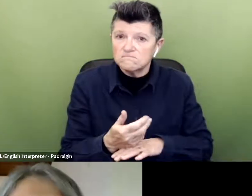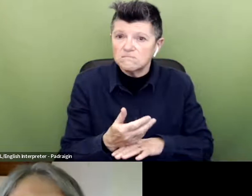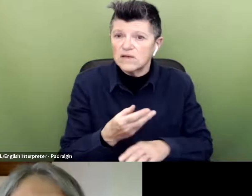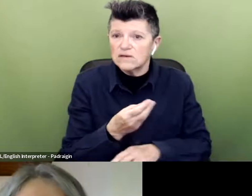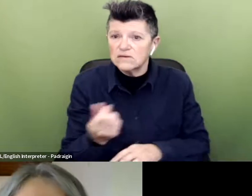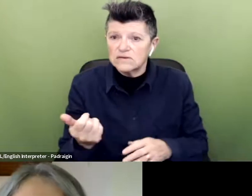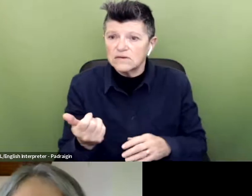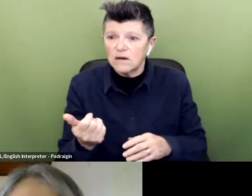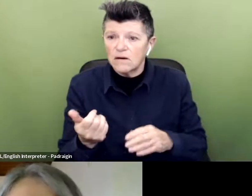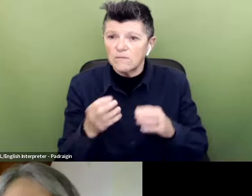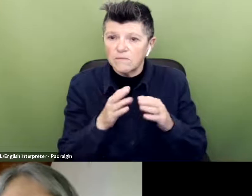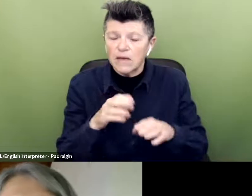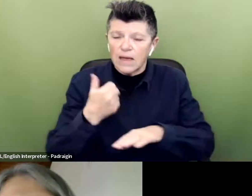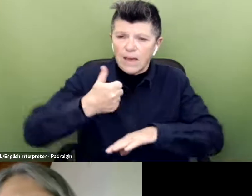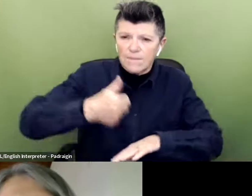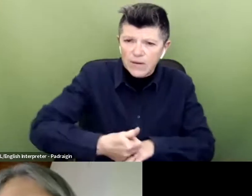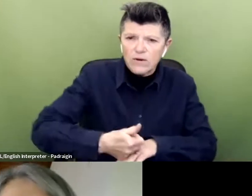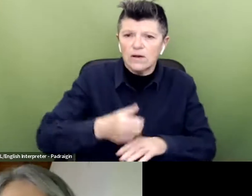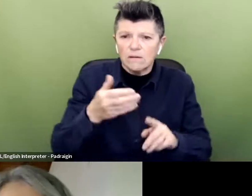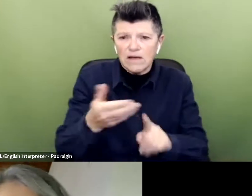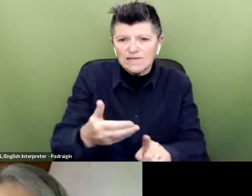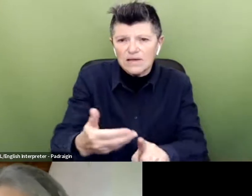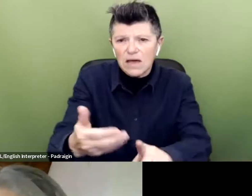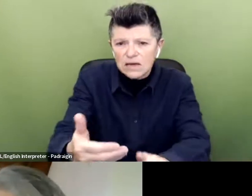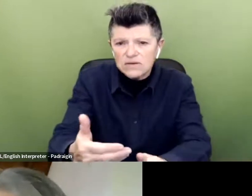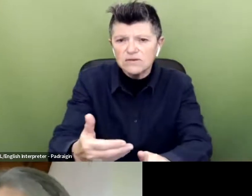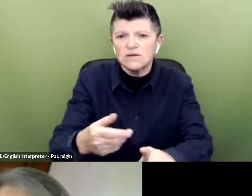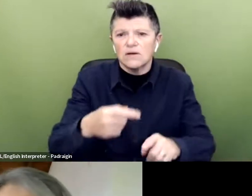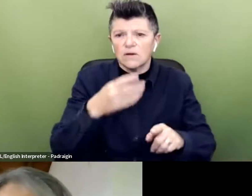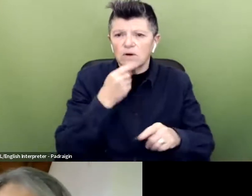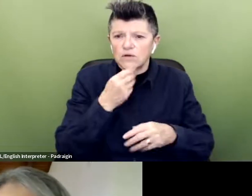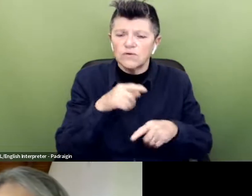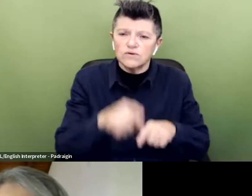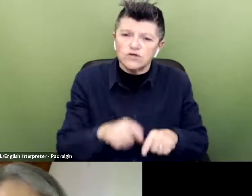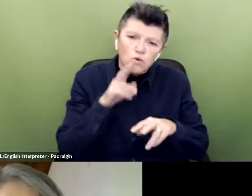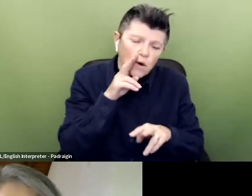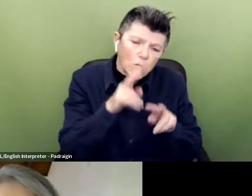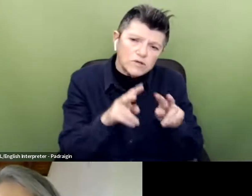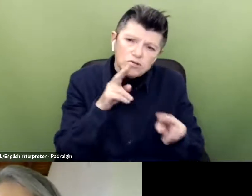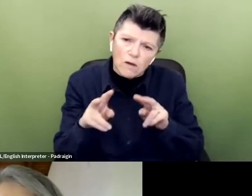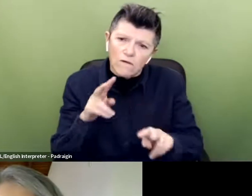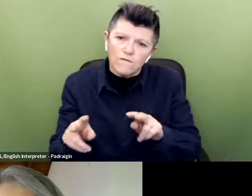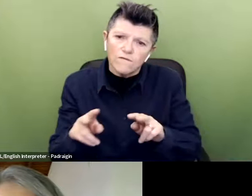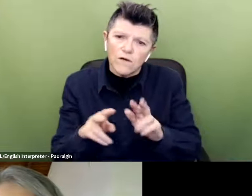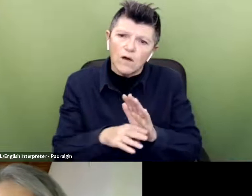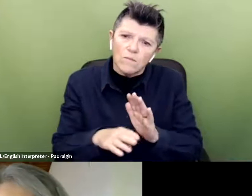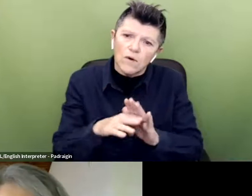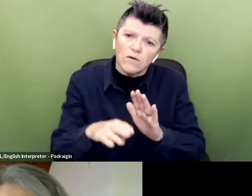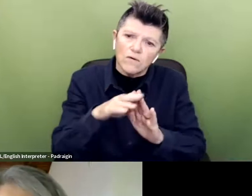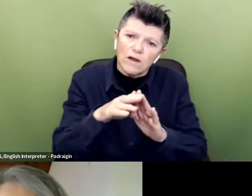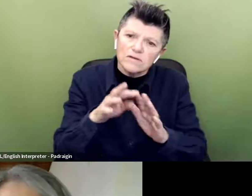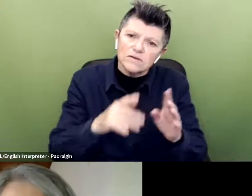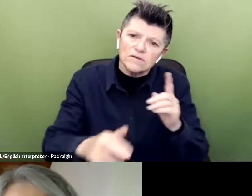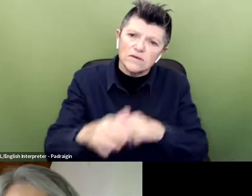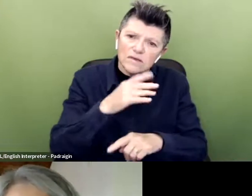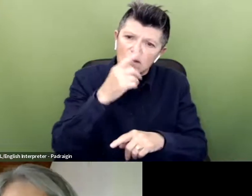empirical indicators through which we can observe progress societies can